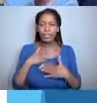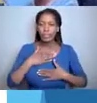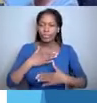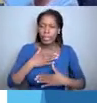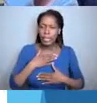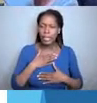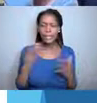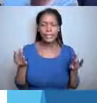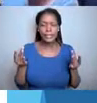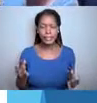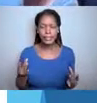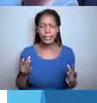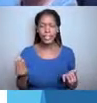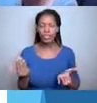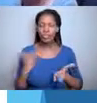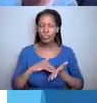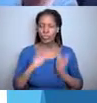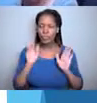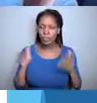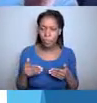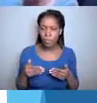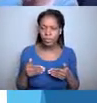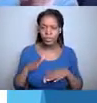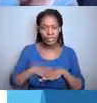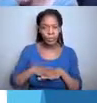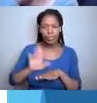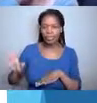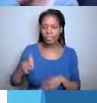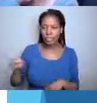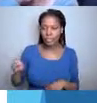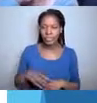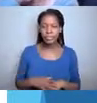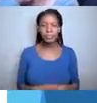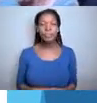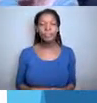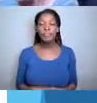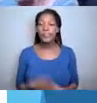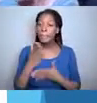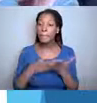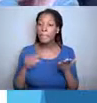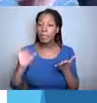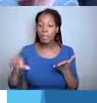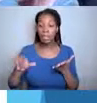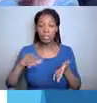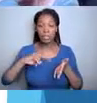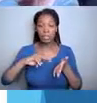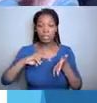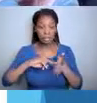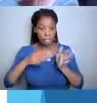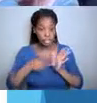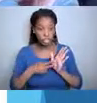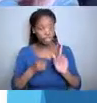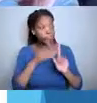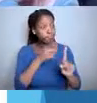part of that intention to do those very things has also been how the county community the pierce